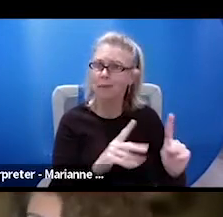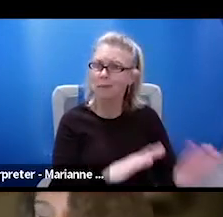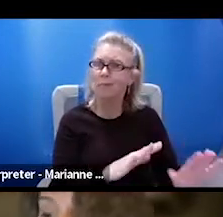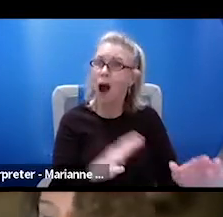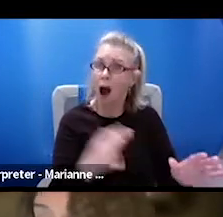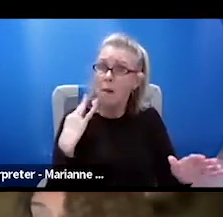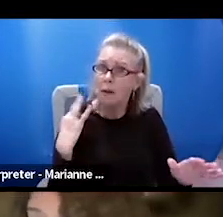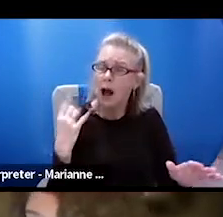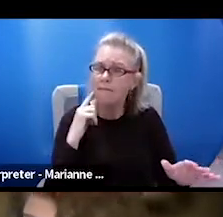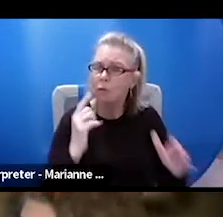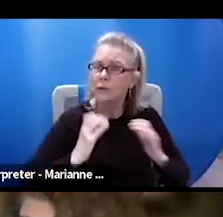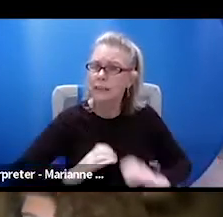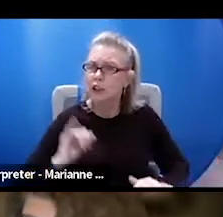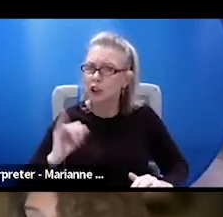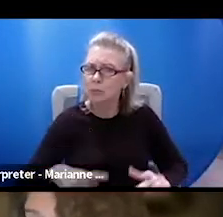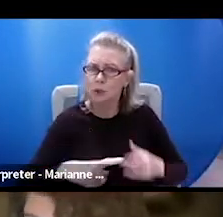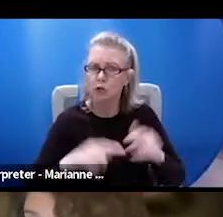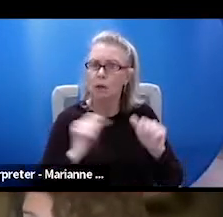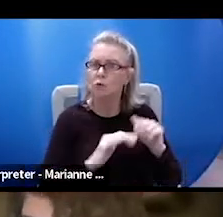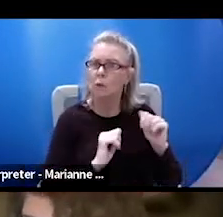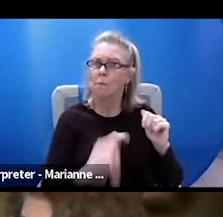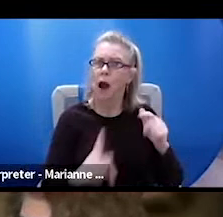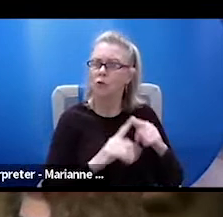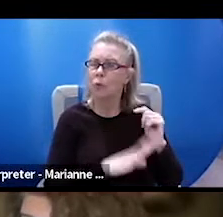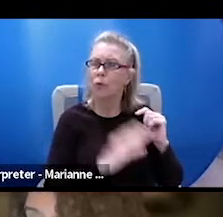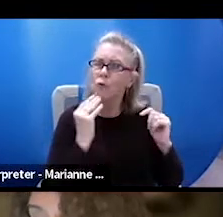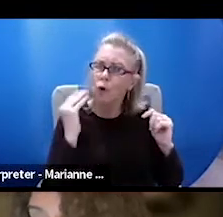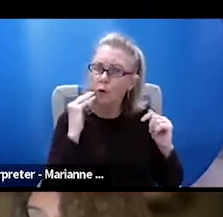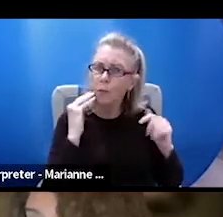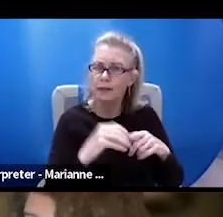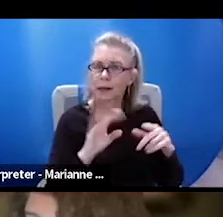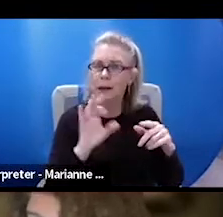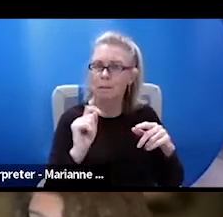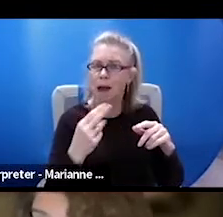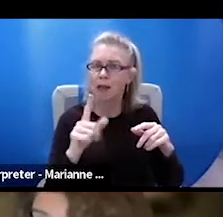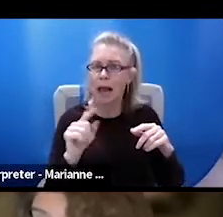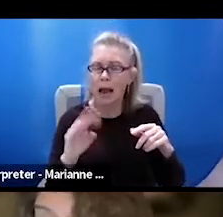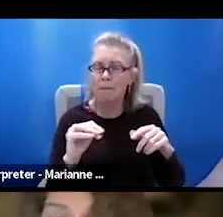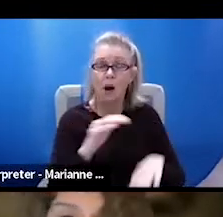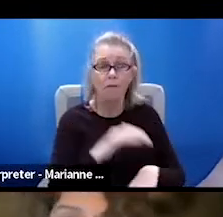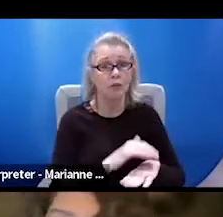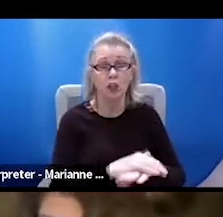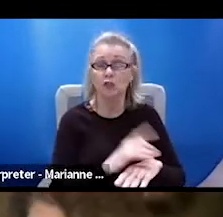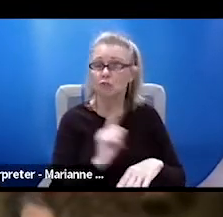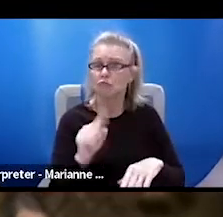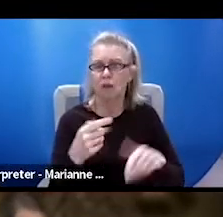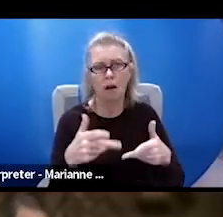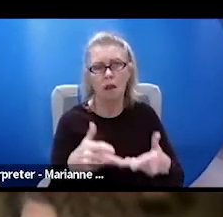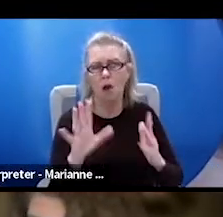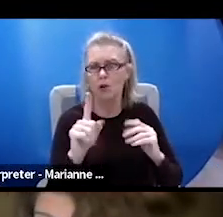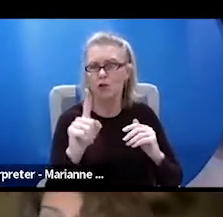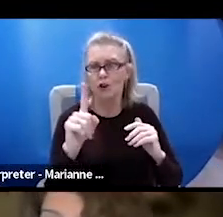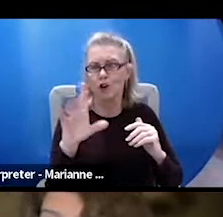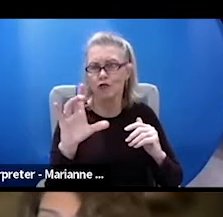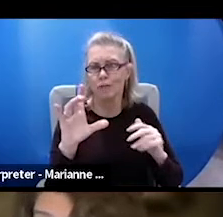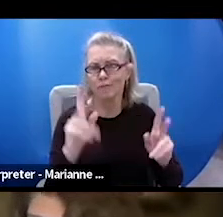citizenship to be able to return to their homes in Bethlehem. And the British authorities only allowed 100 people to return.